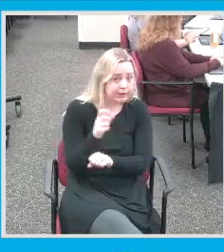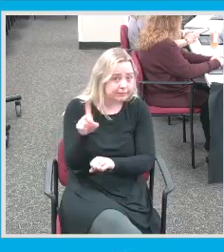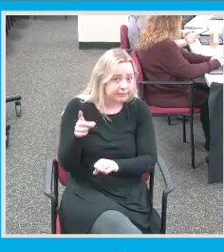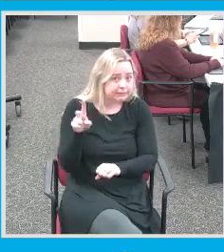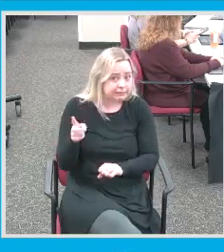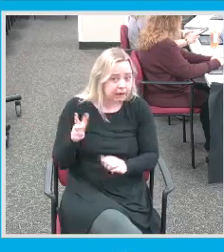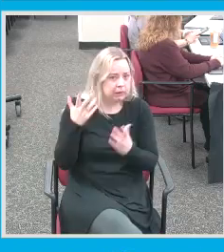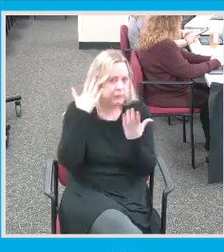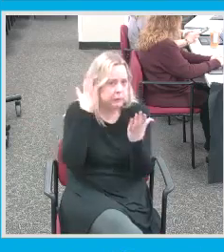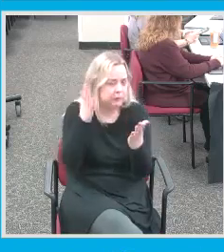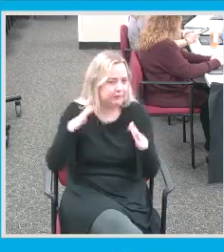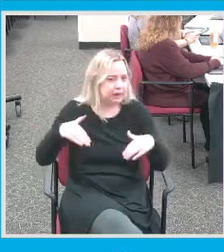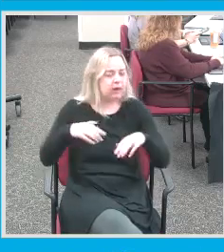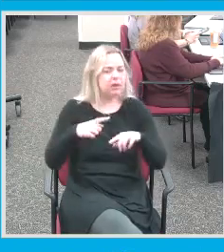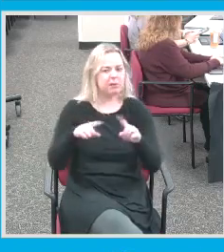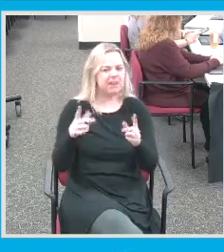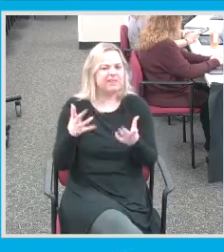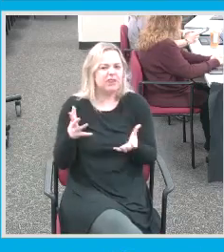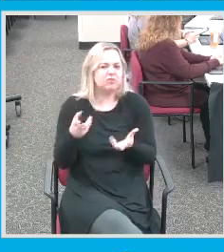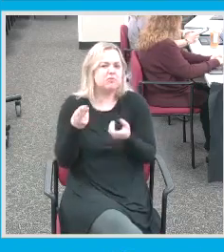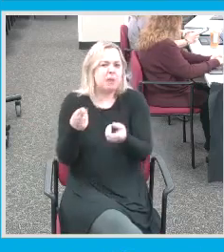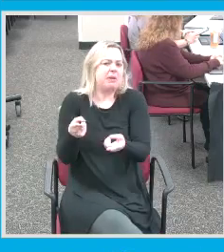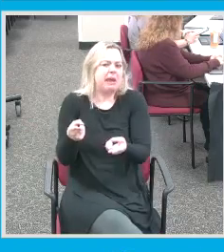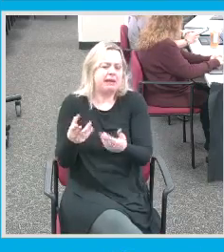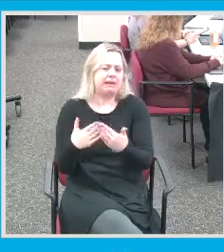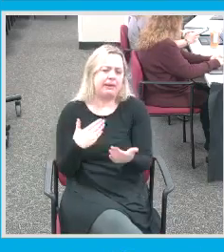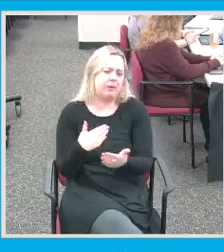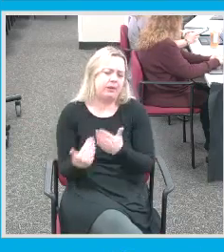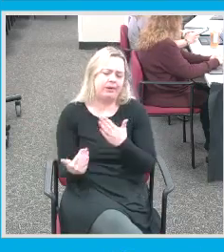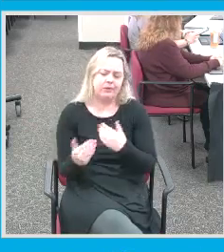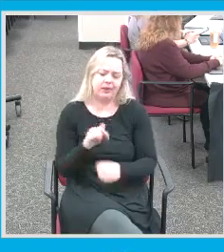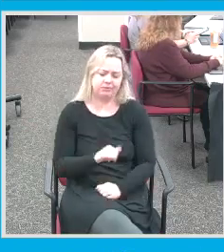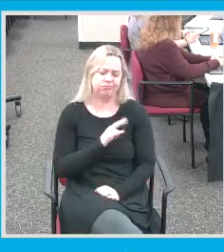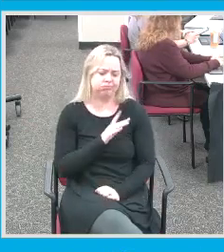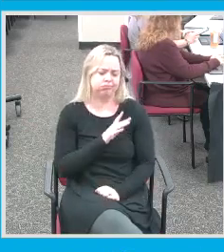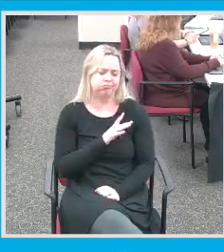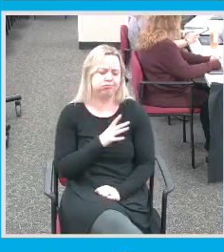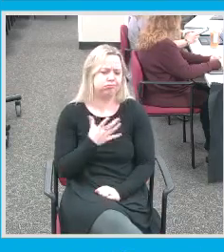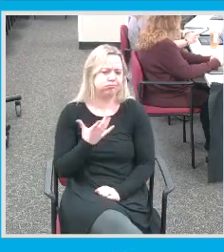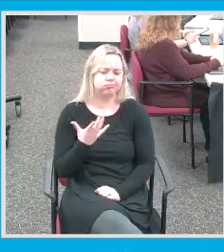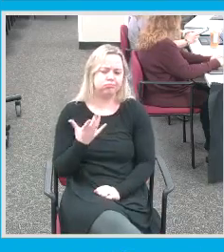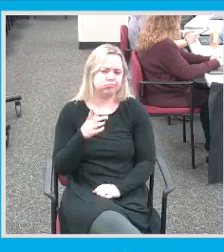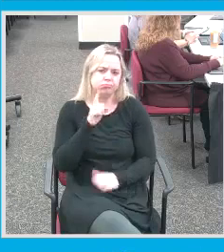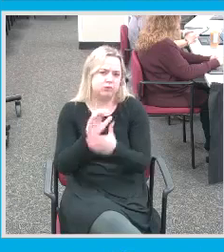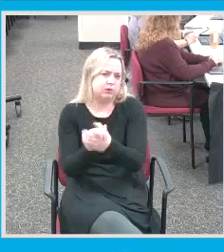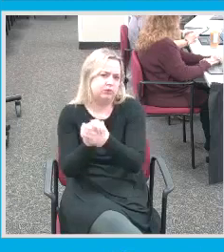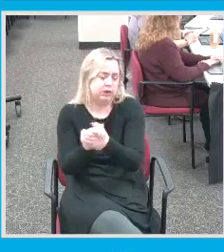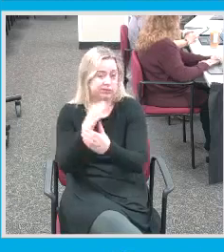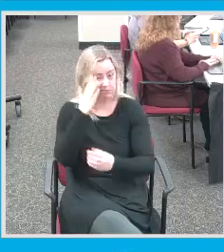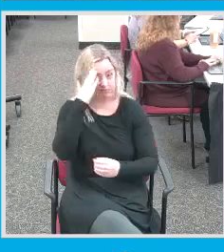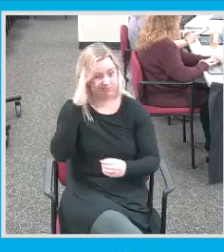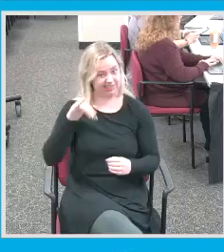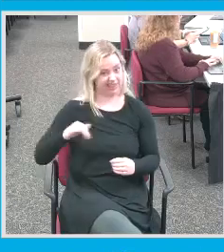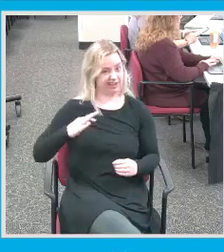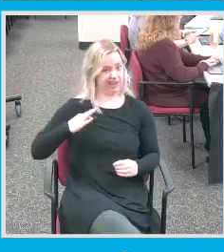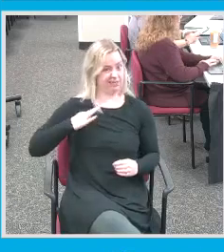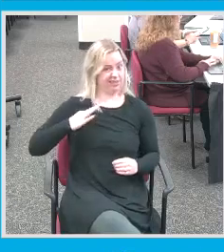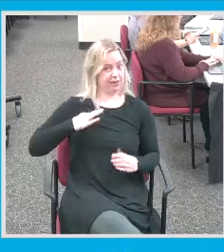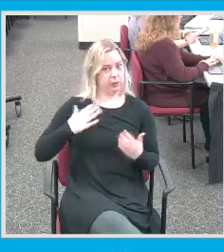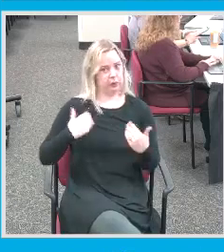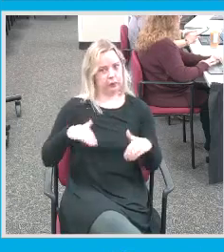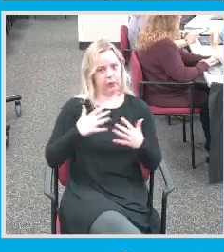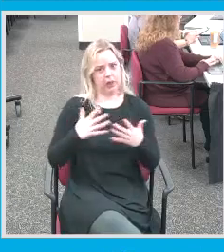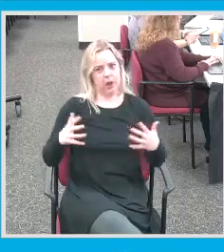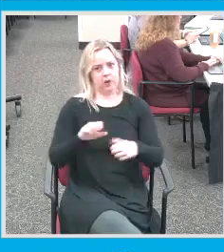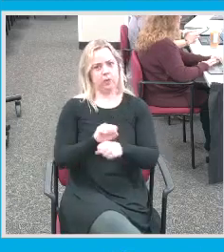nominated as honorees regardless, and congratulations. And I know that each application for that takes a lot of staff work